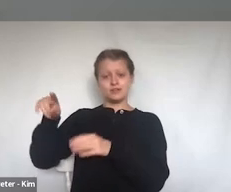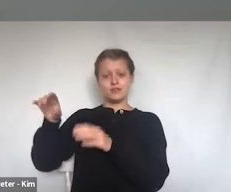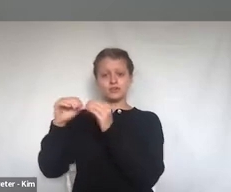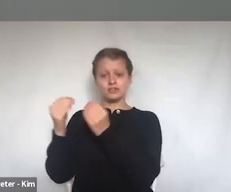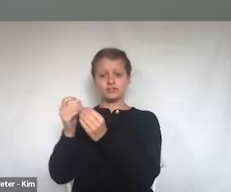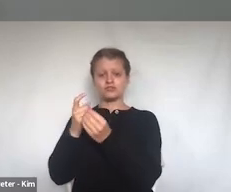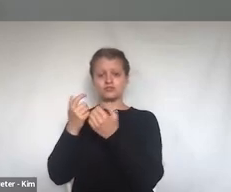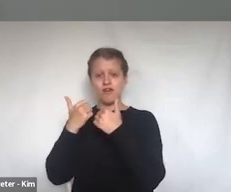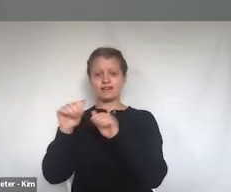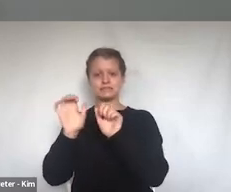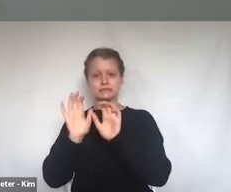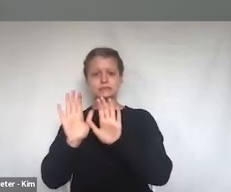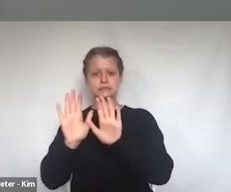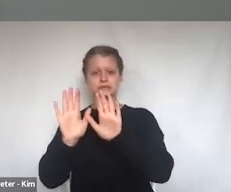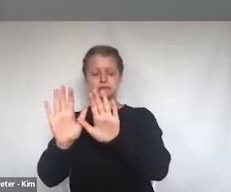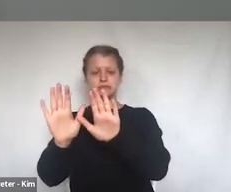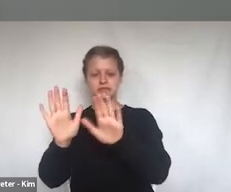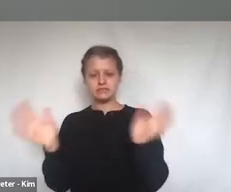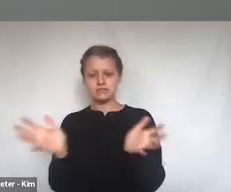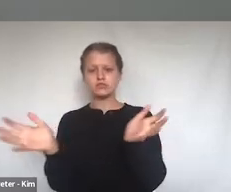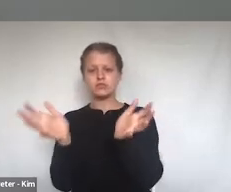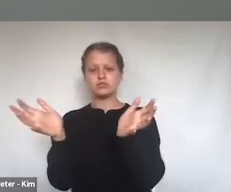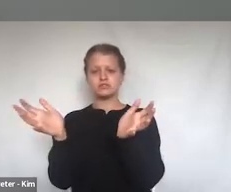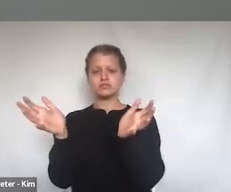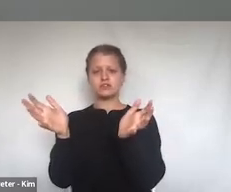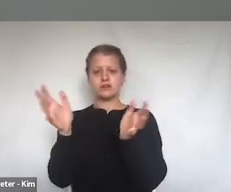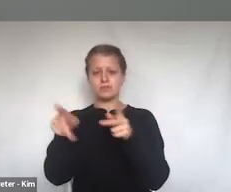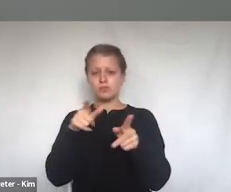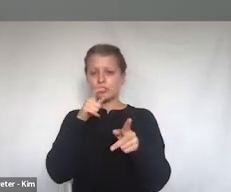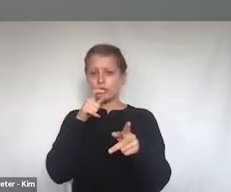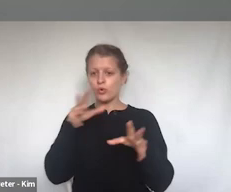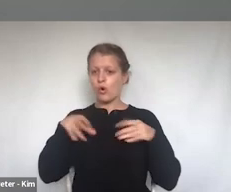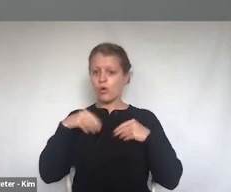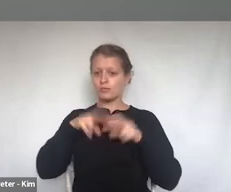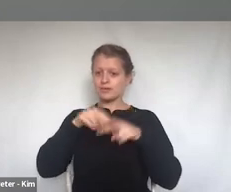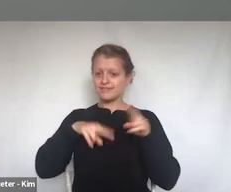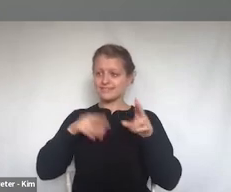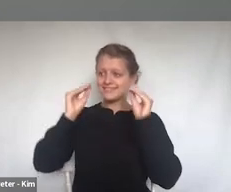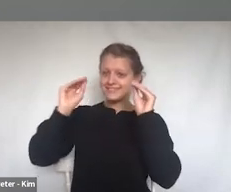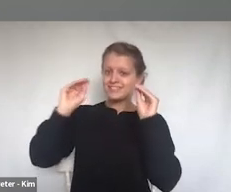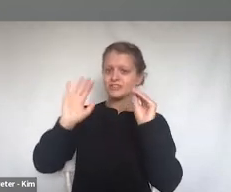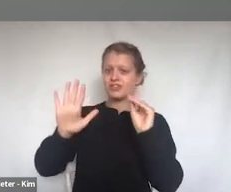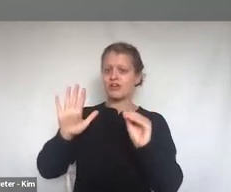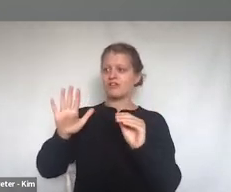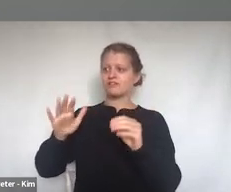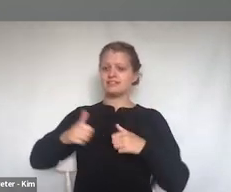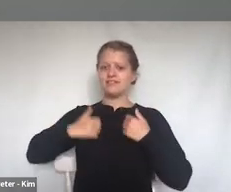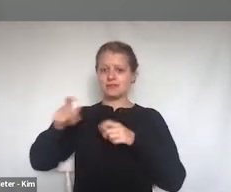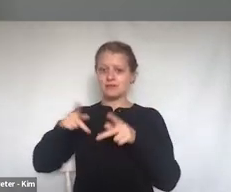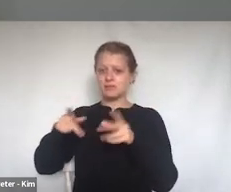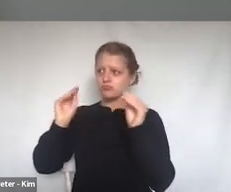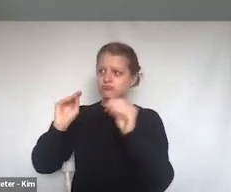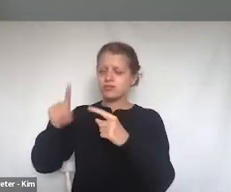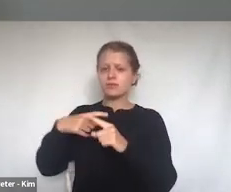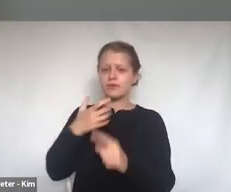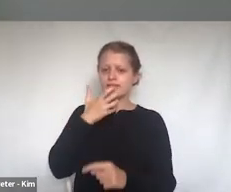with education that came out quite recently about the importance of doing some of these things. So yeah, I think it's, I can't speak